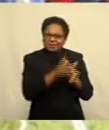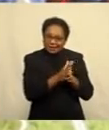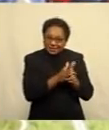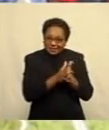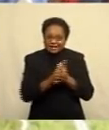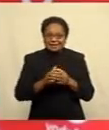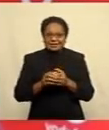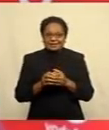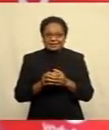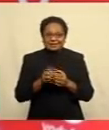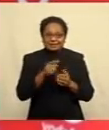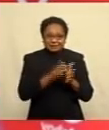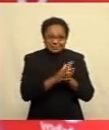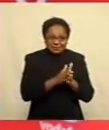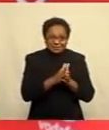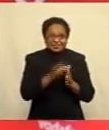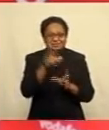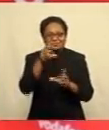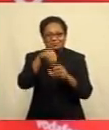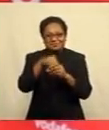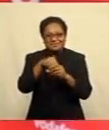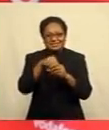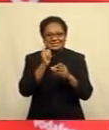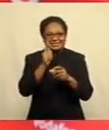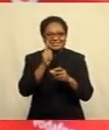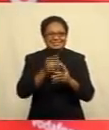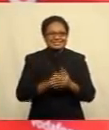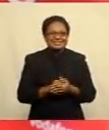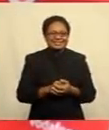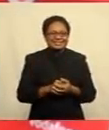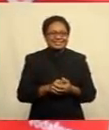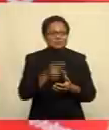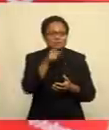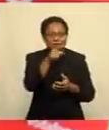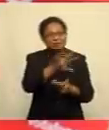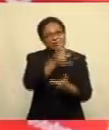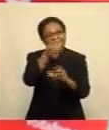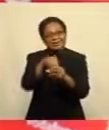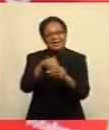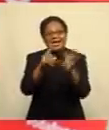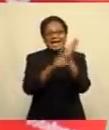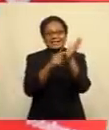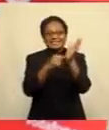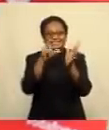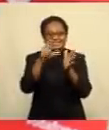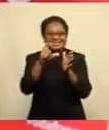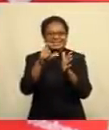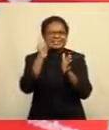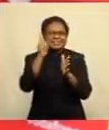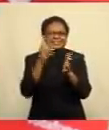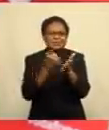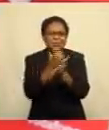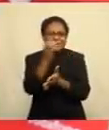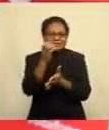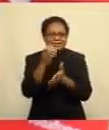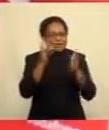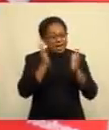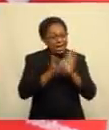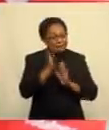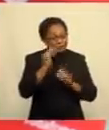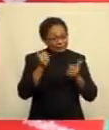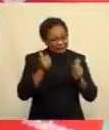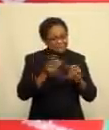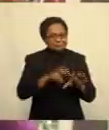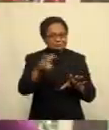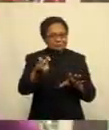career started to shape up, with her joining the Lautoka Teachers College after high school. Actually, when I did not want